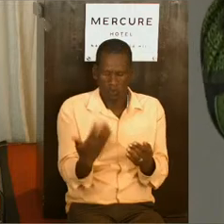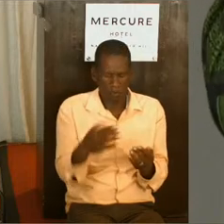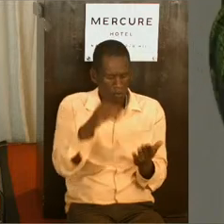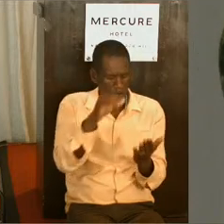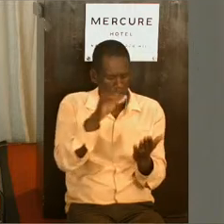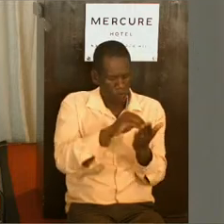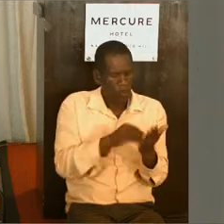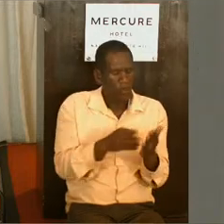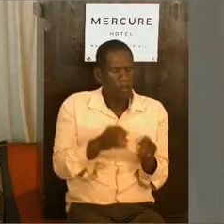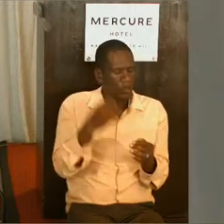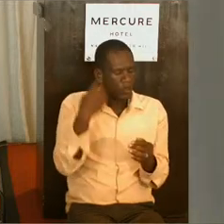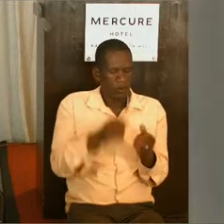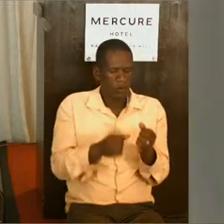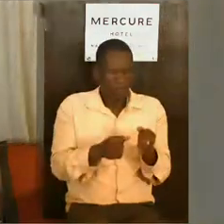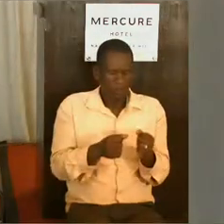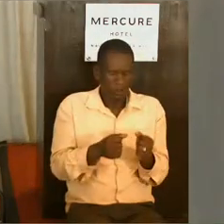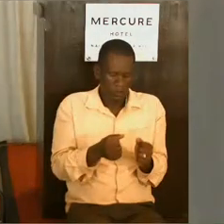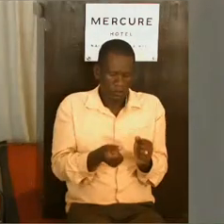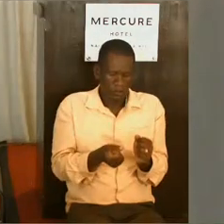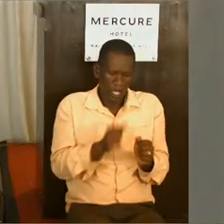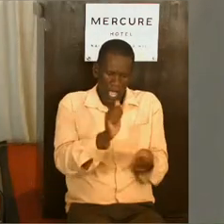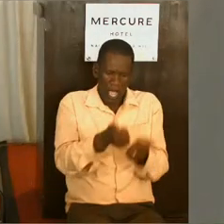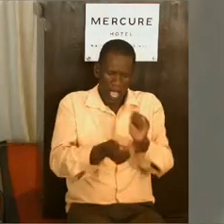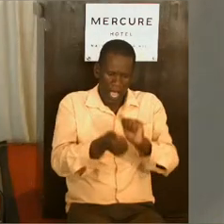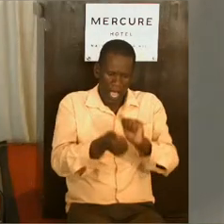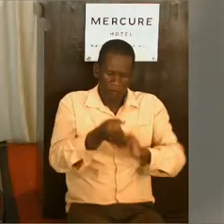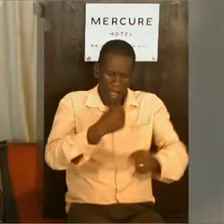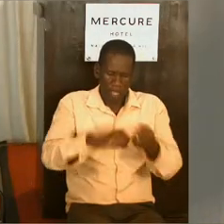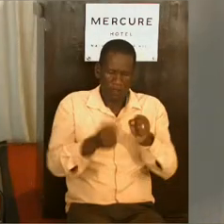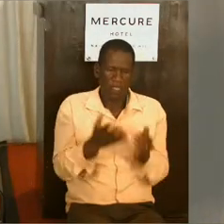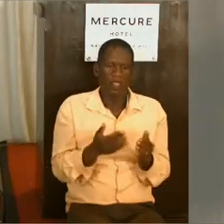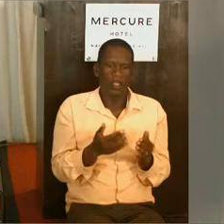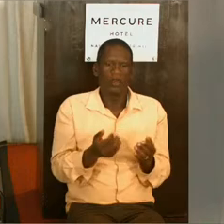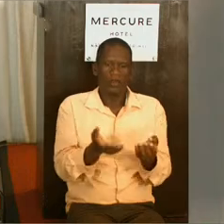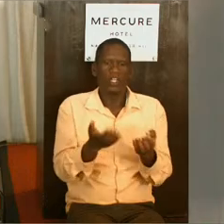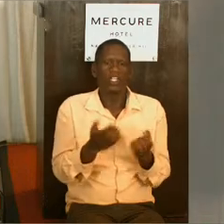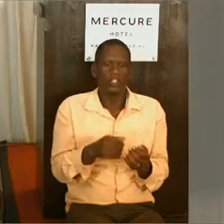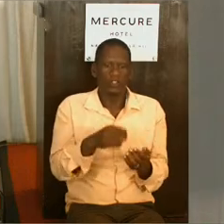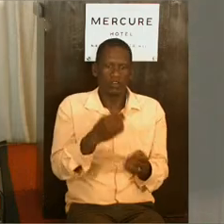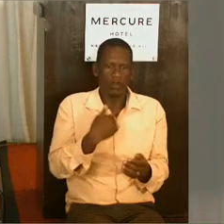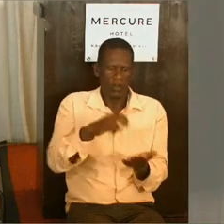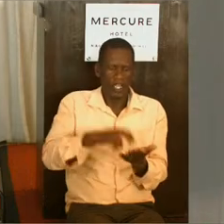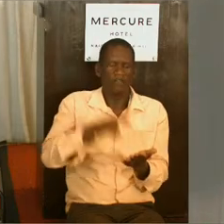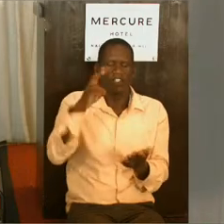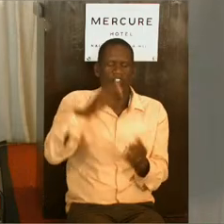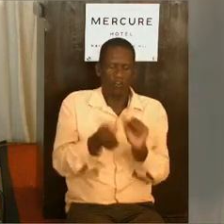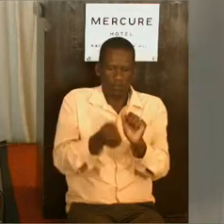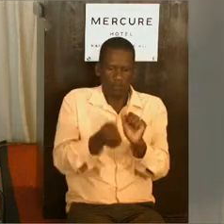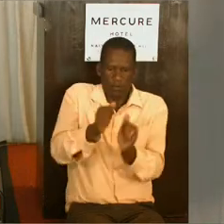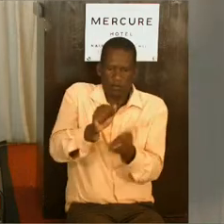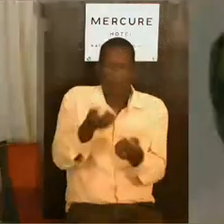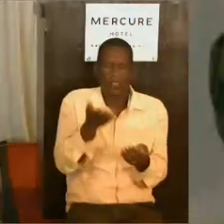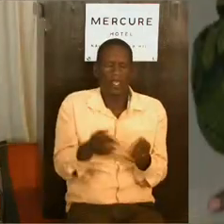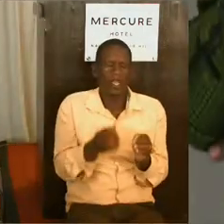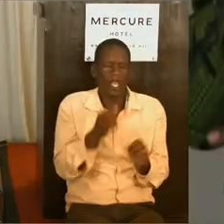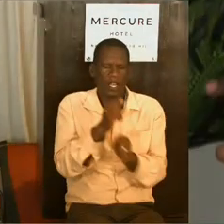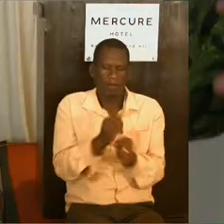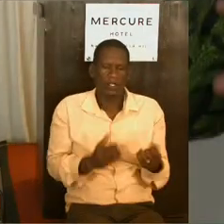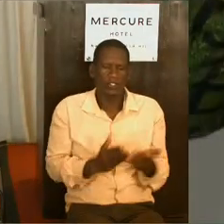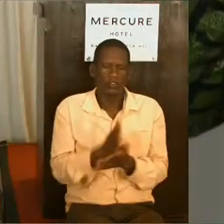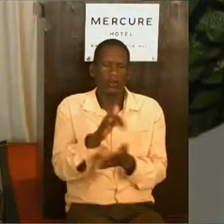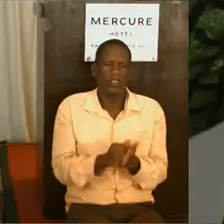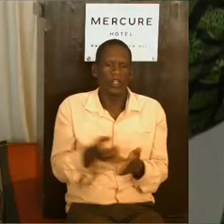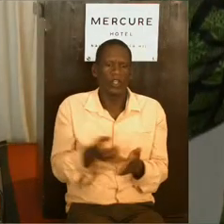for immediate attention is to take advantage of the ongoing reforms and make sure that